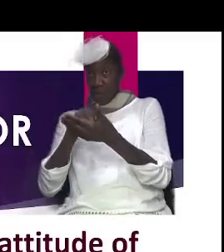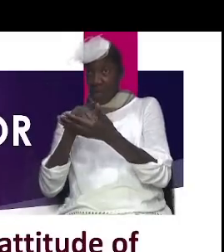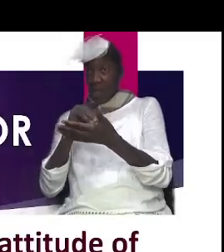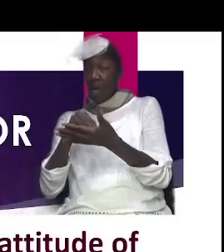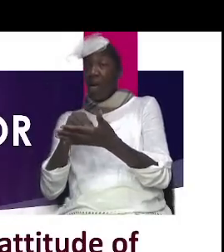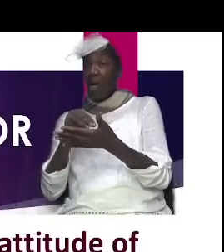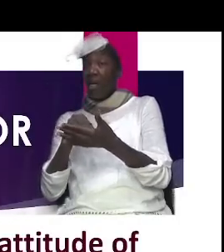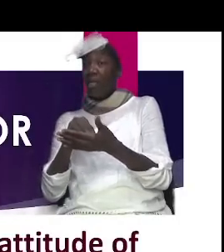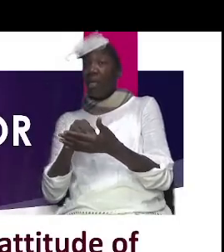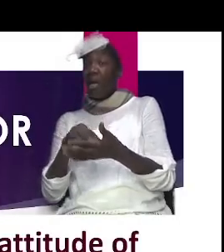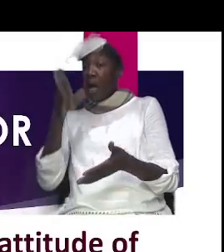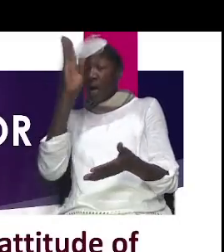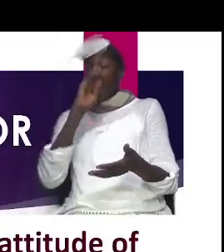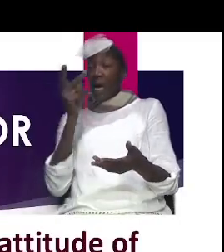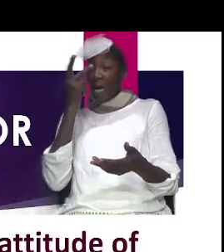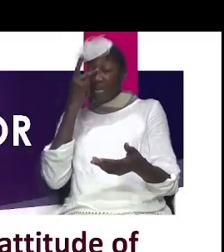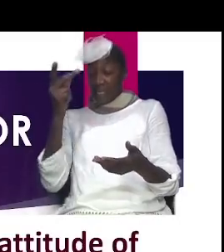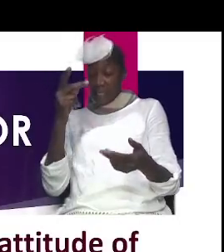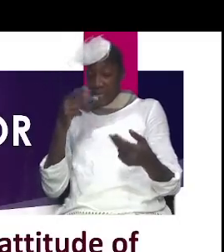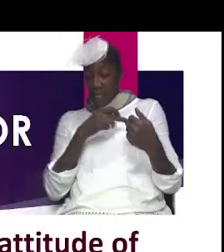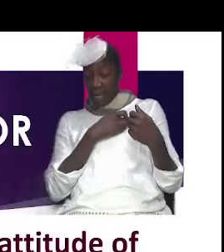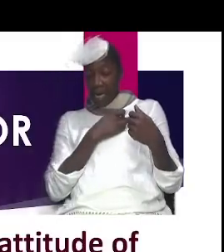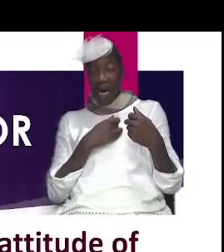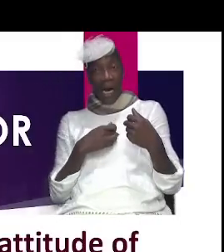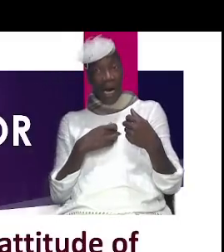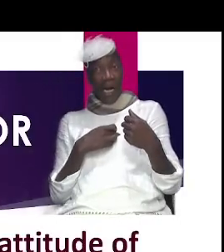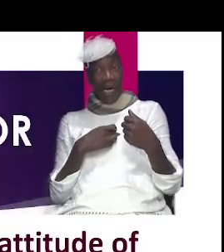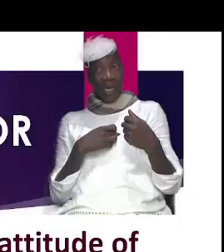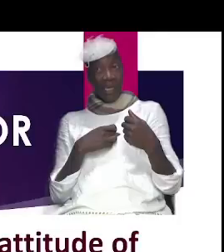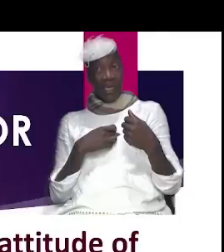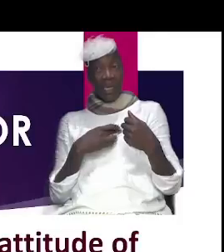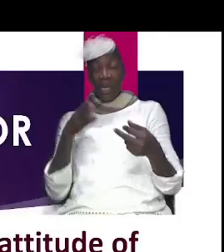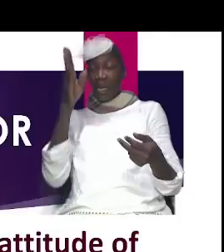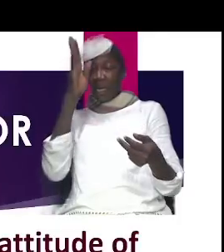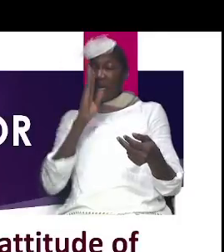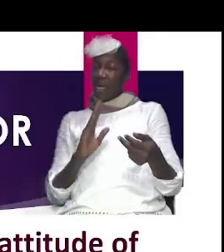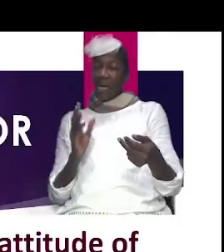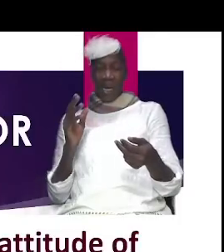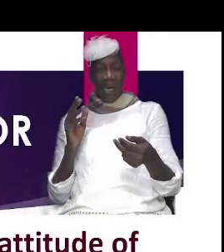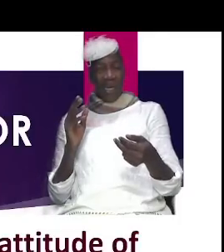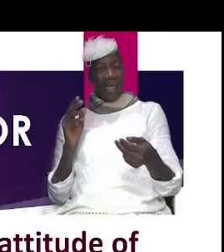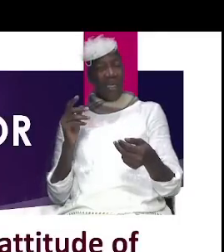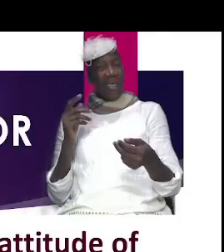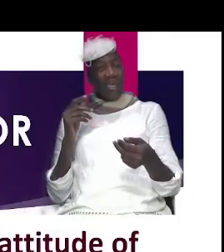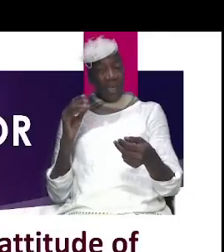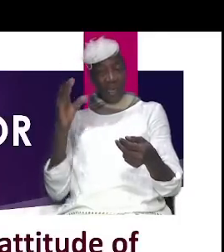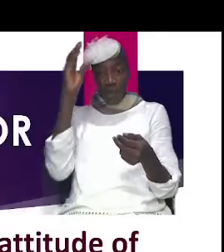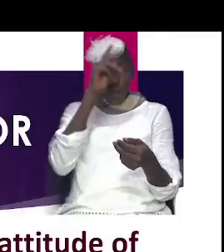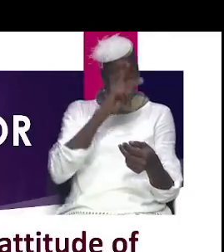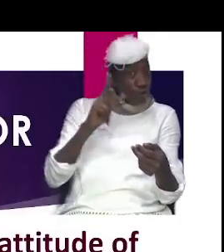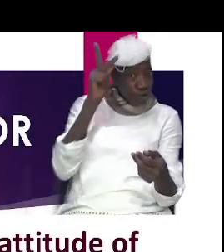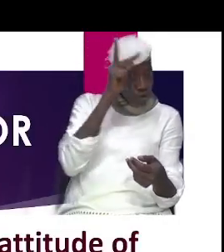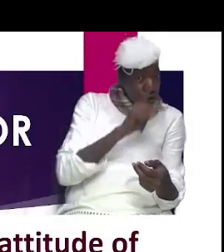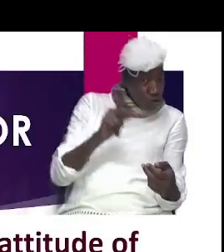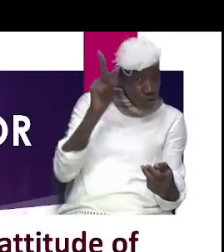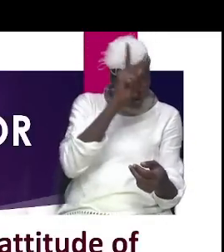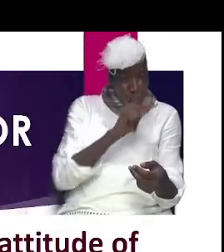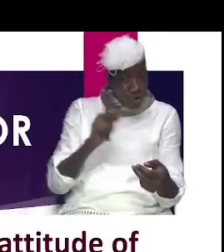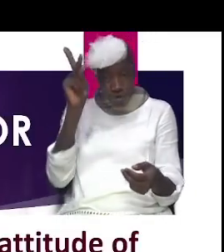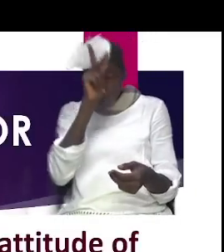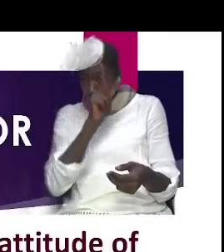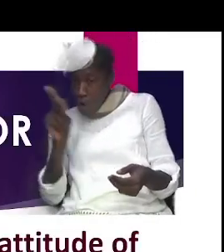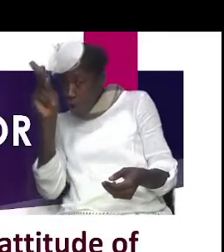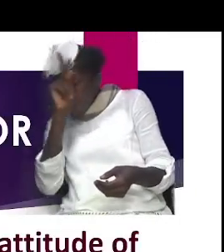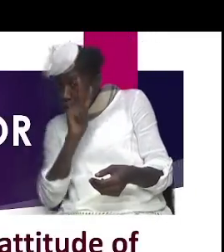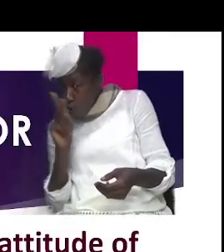God sees the heart. And this is why I'm telling us that God is so sorry, you know. He searched the heart and the rein. It's the deep